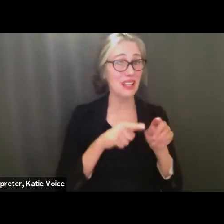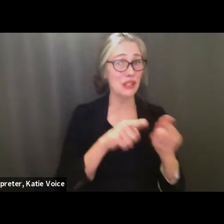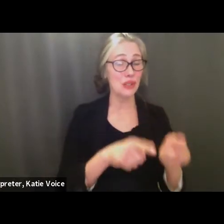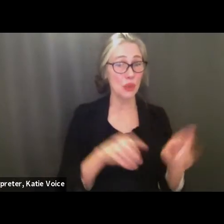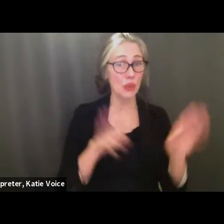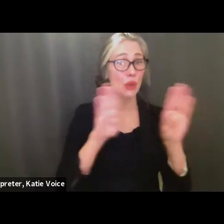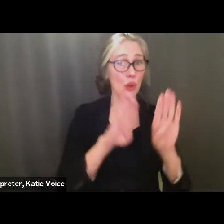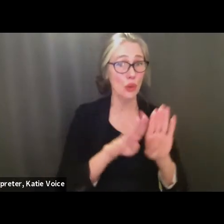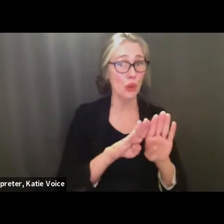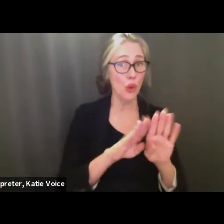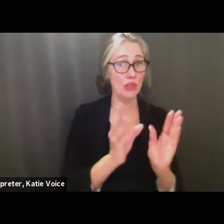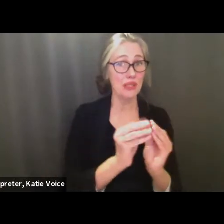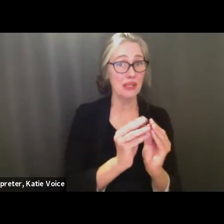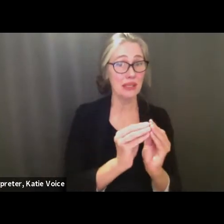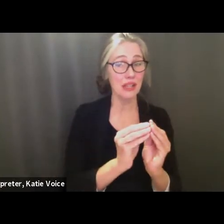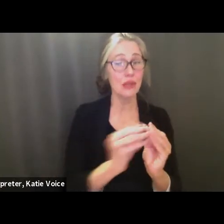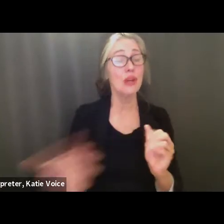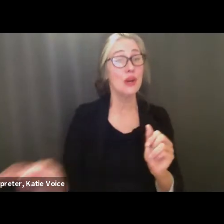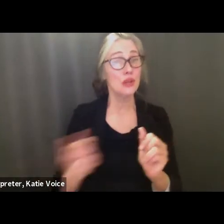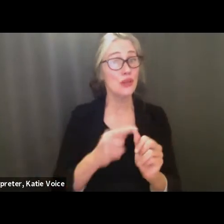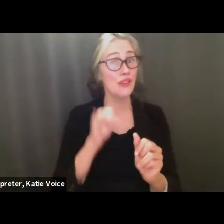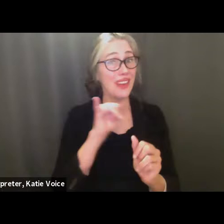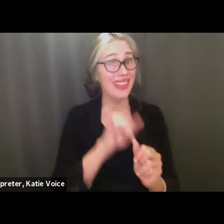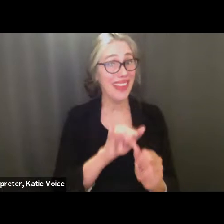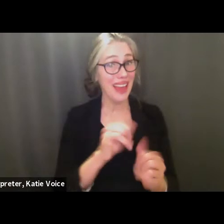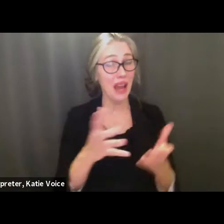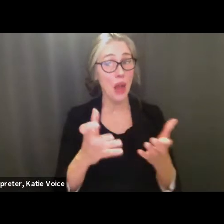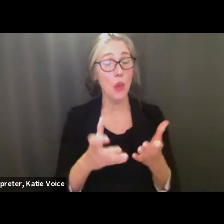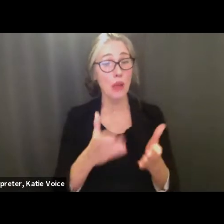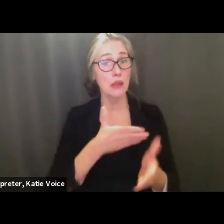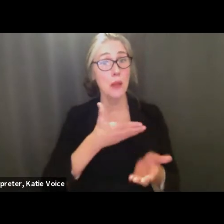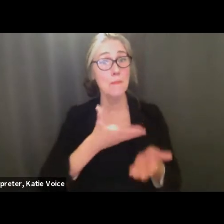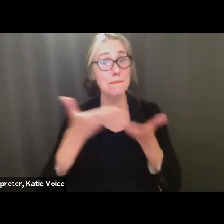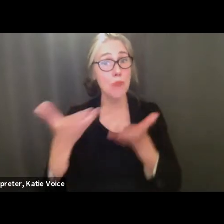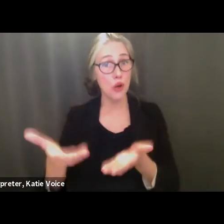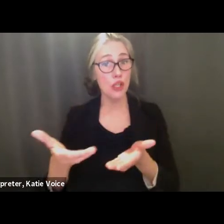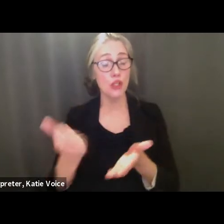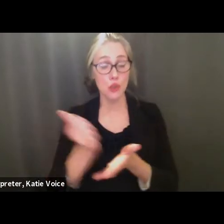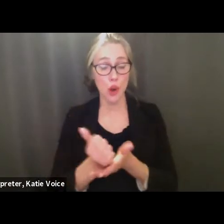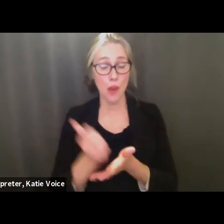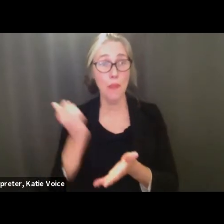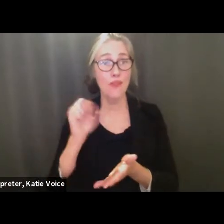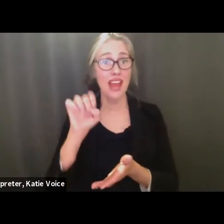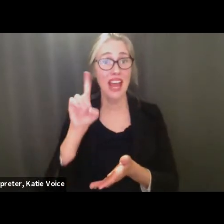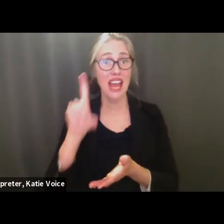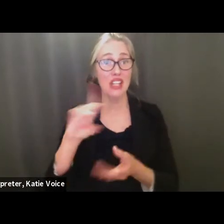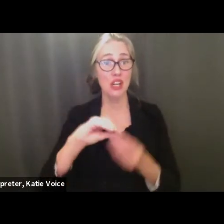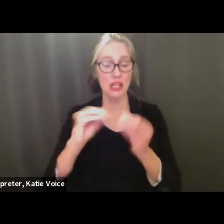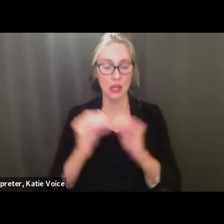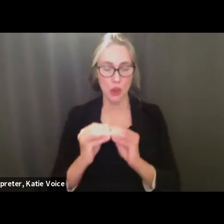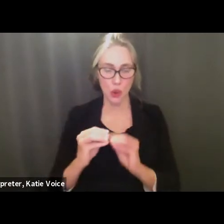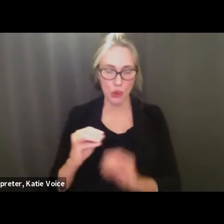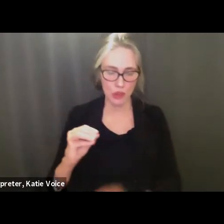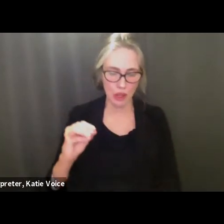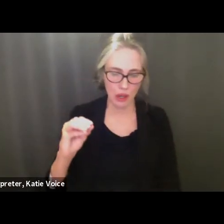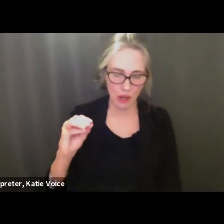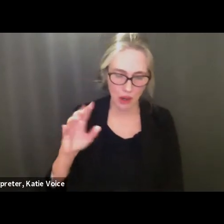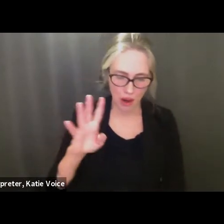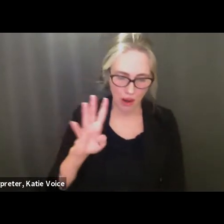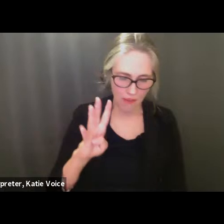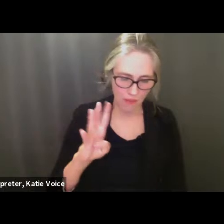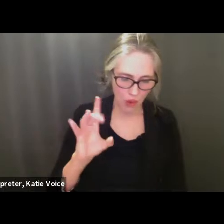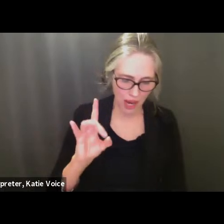a motion to approve the Student Discipline Education Code 48918, case number